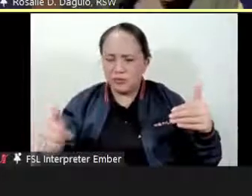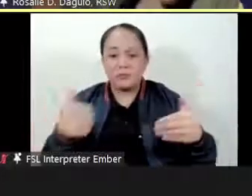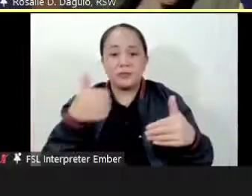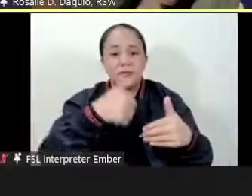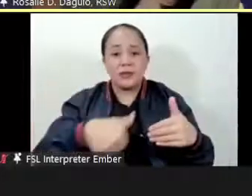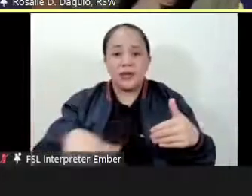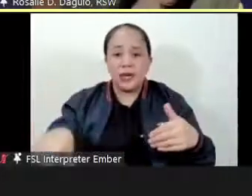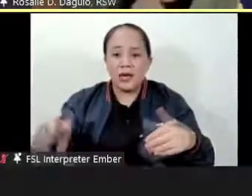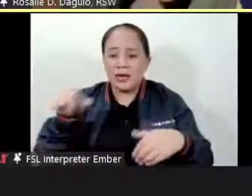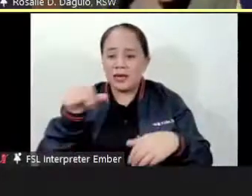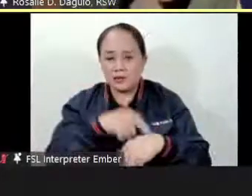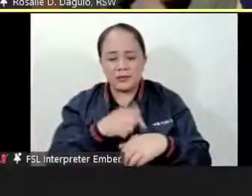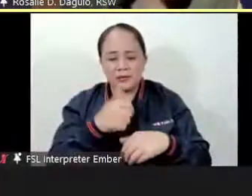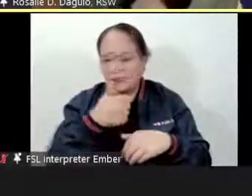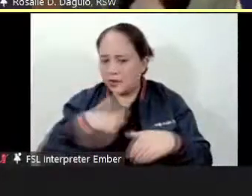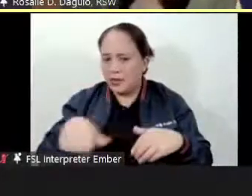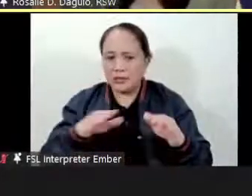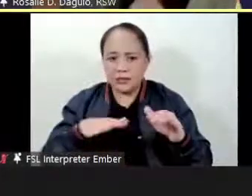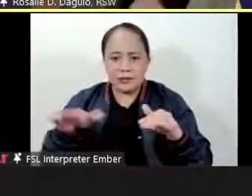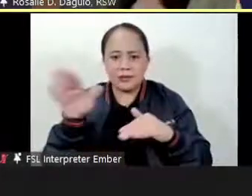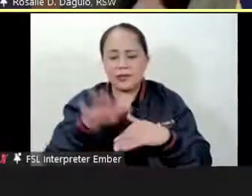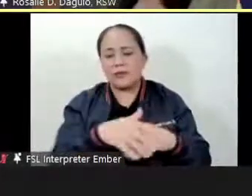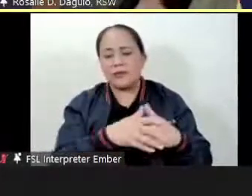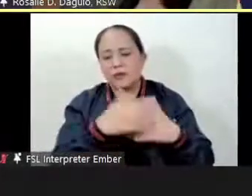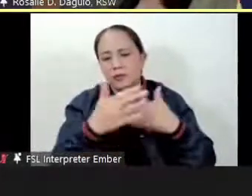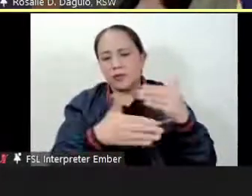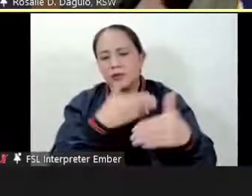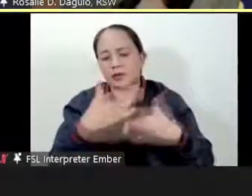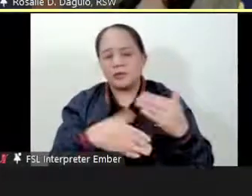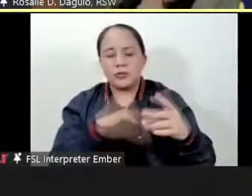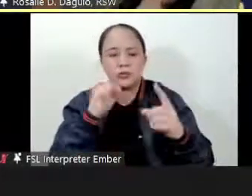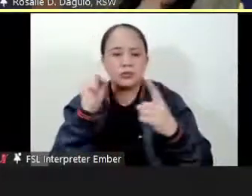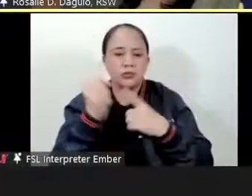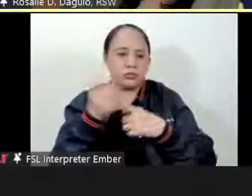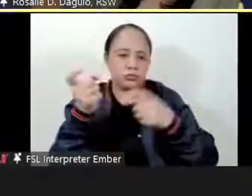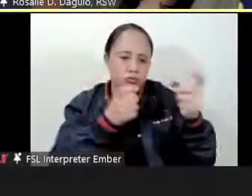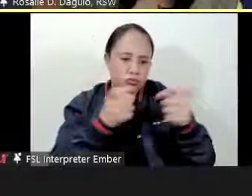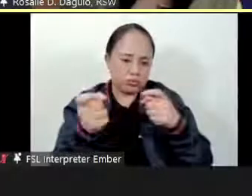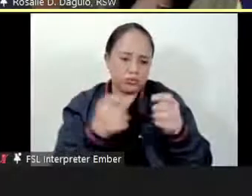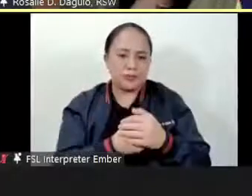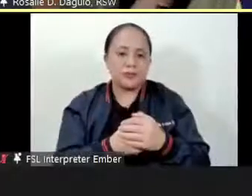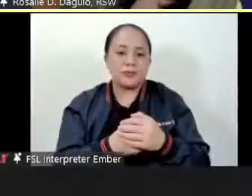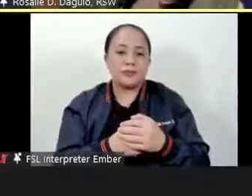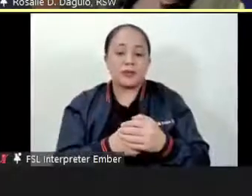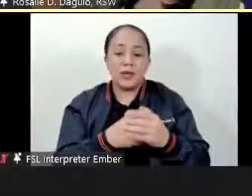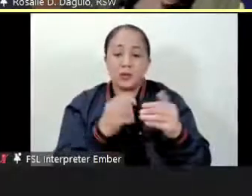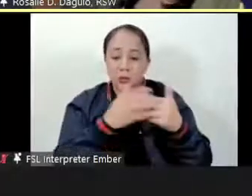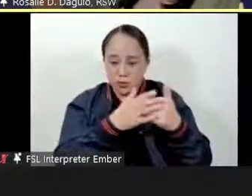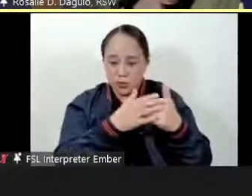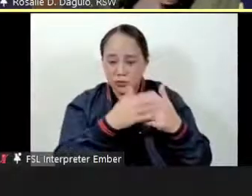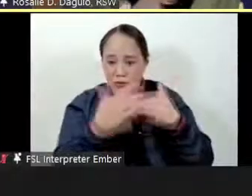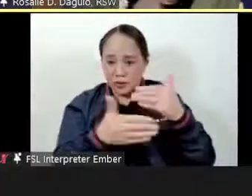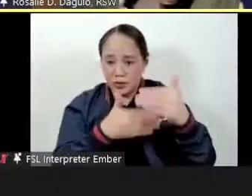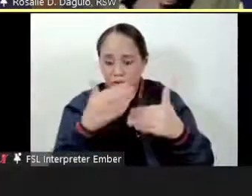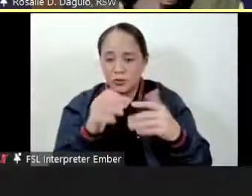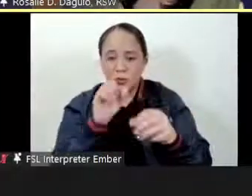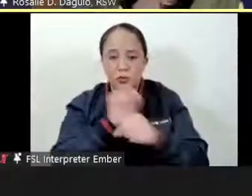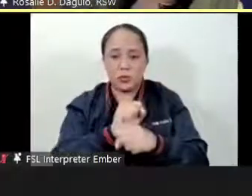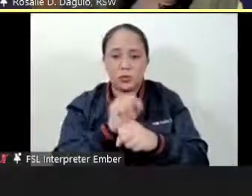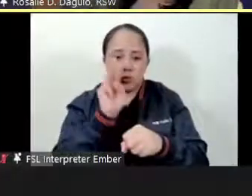and in any step of the process of case management. And in this process, the social